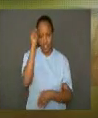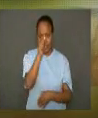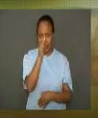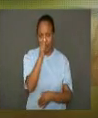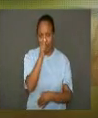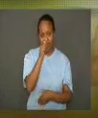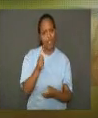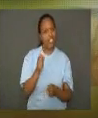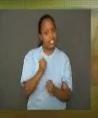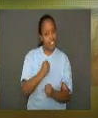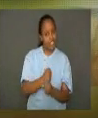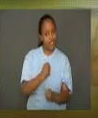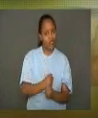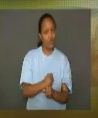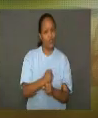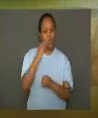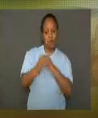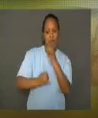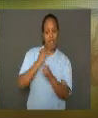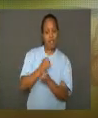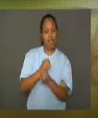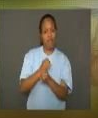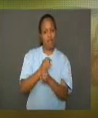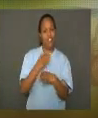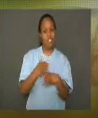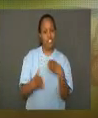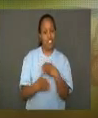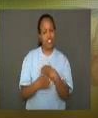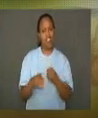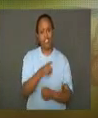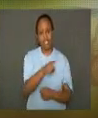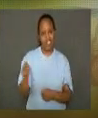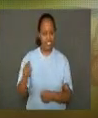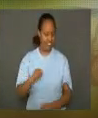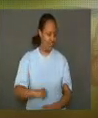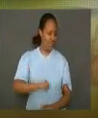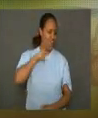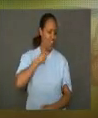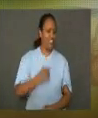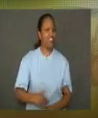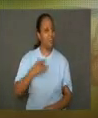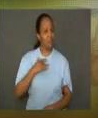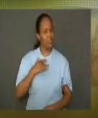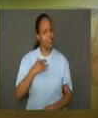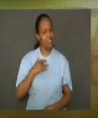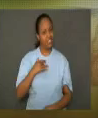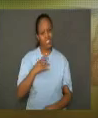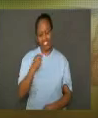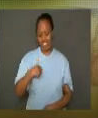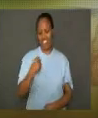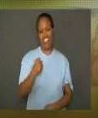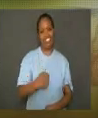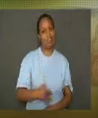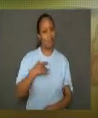Ethiopia has made to the international community, you will feel proud and patriotic.